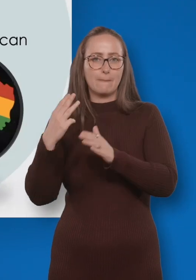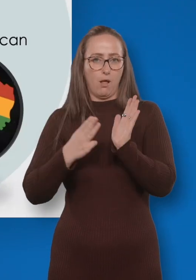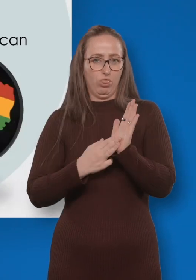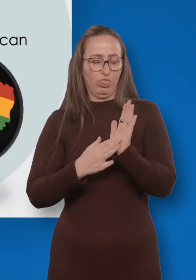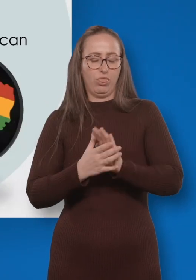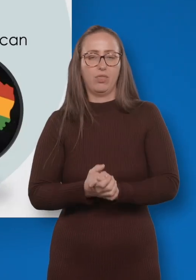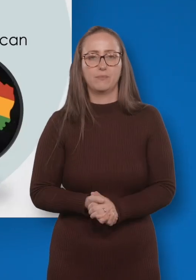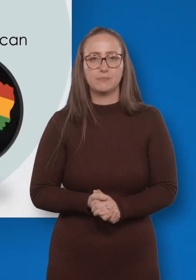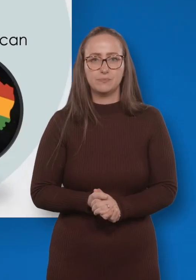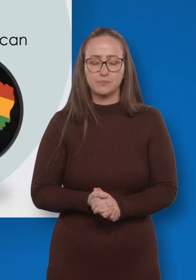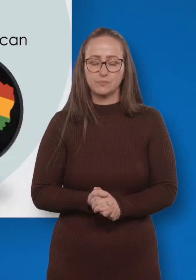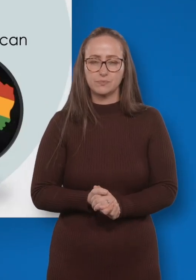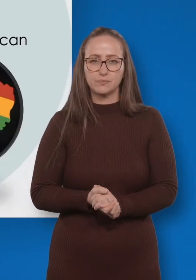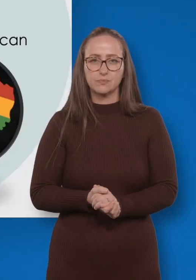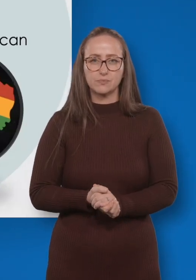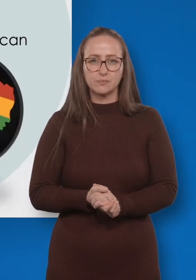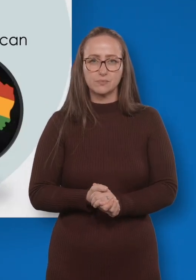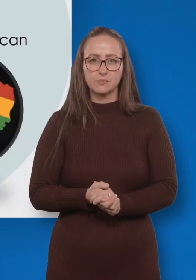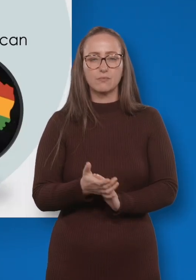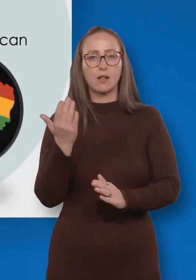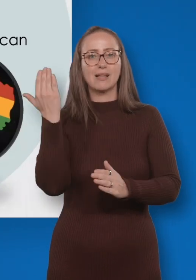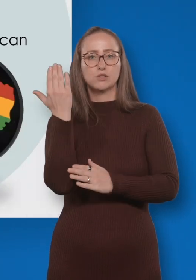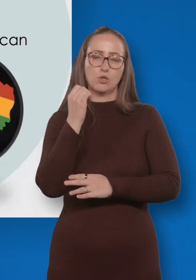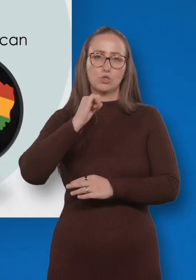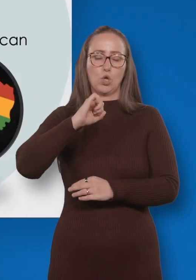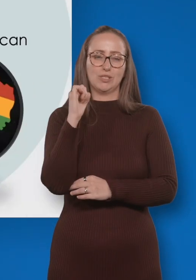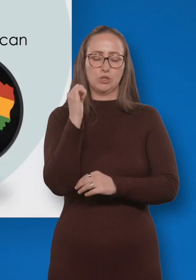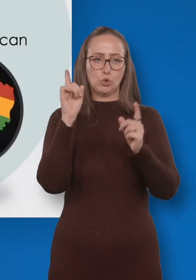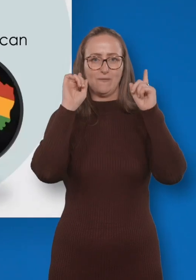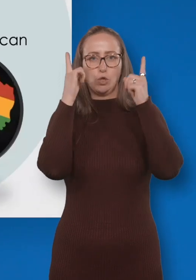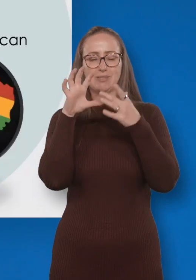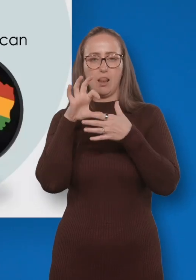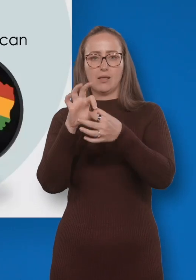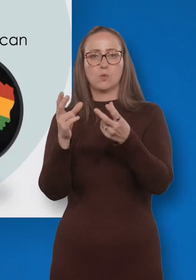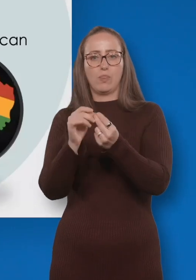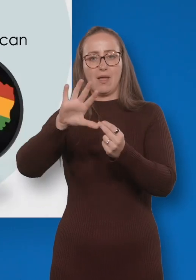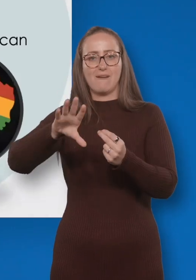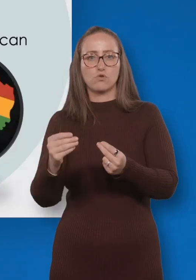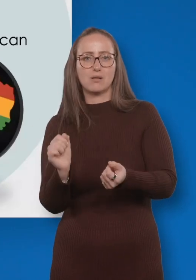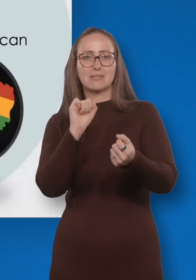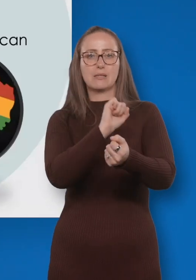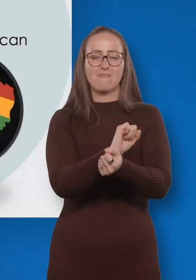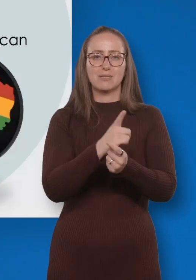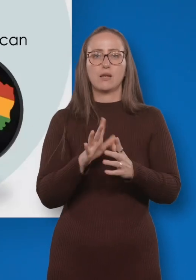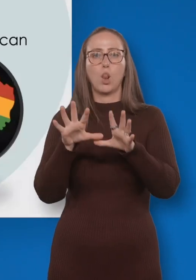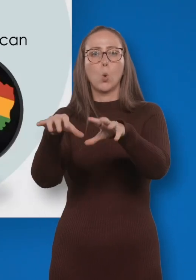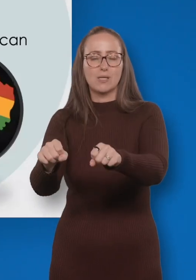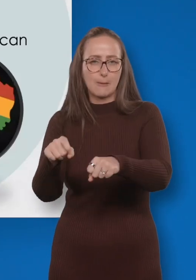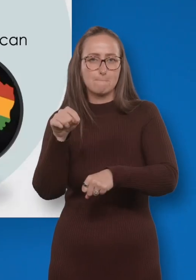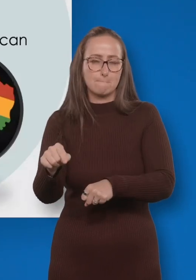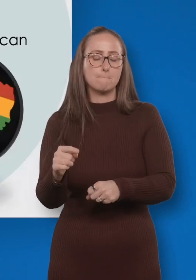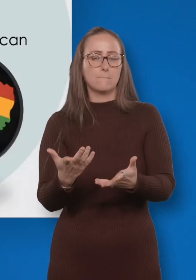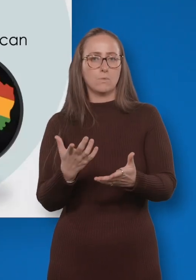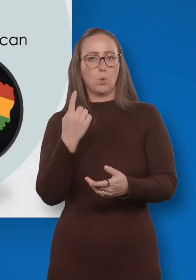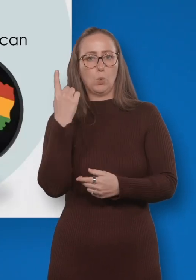History Month, and lecture on Scottish University links with African enslavement and